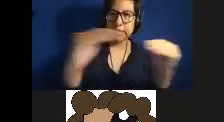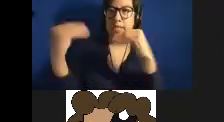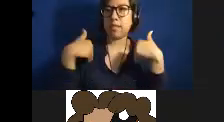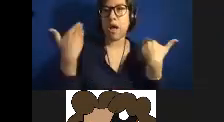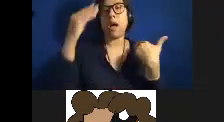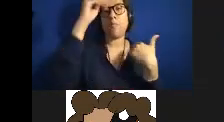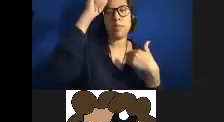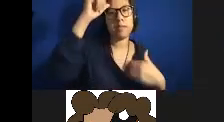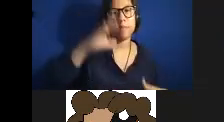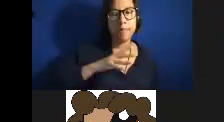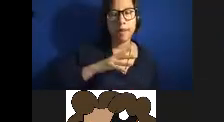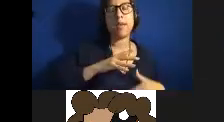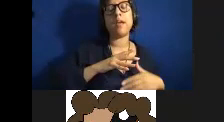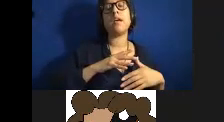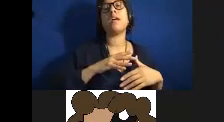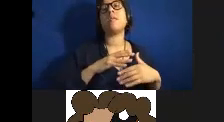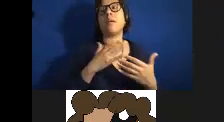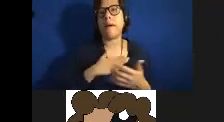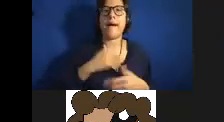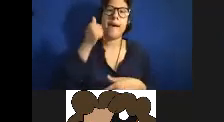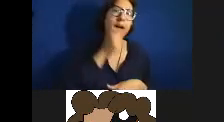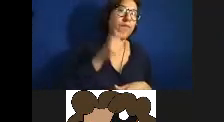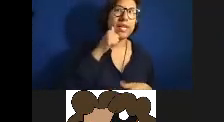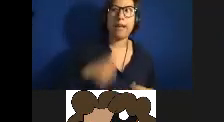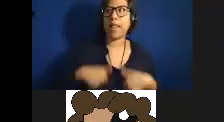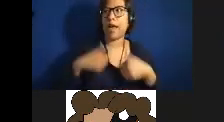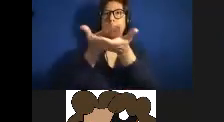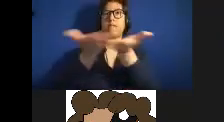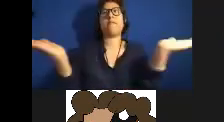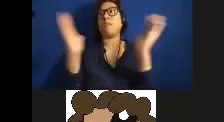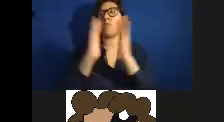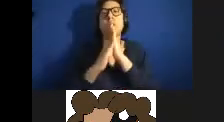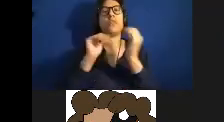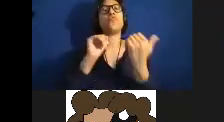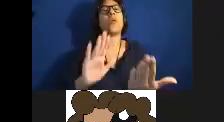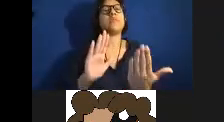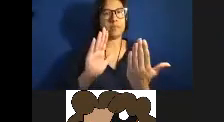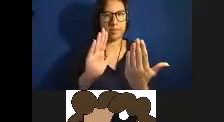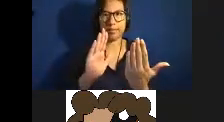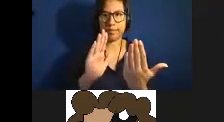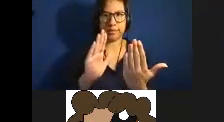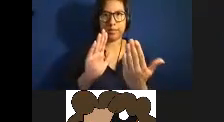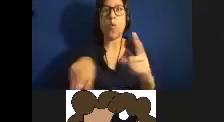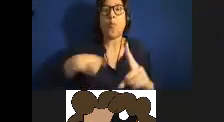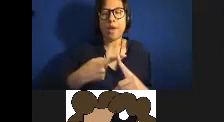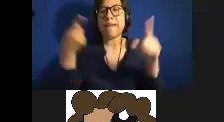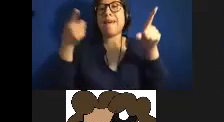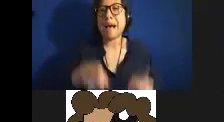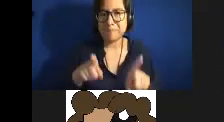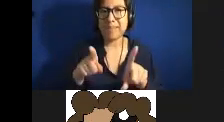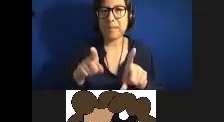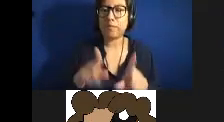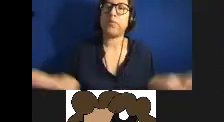too, right, just in my day-to-day life, making sure that I address those situations and address them as they're happening, I think is